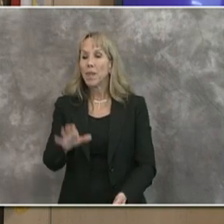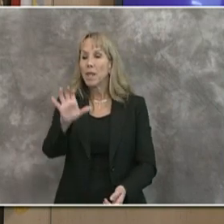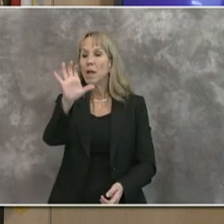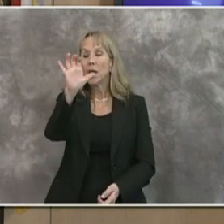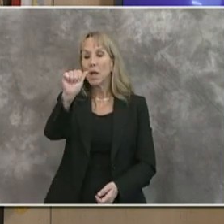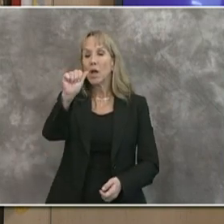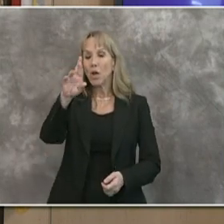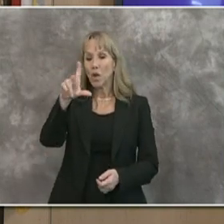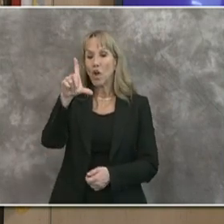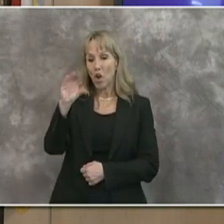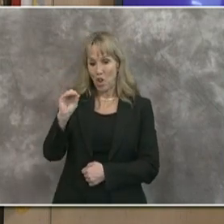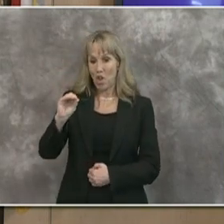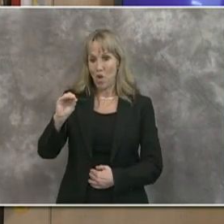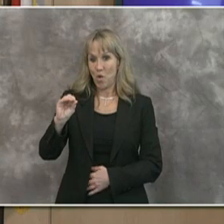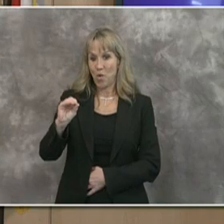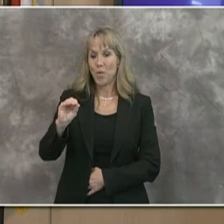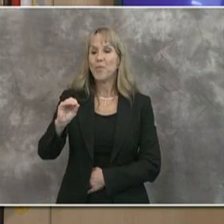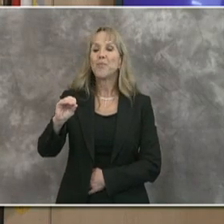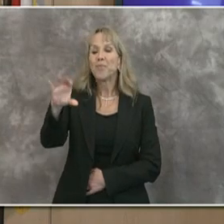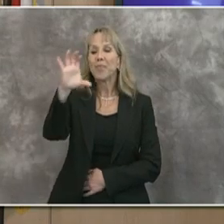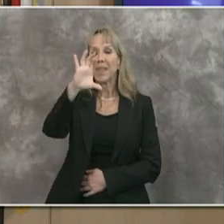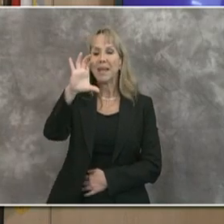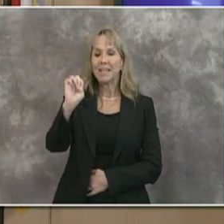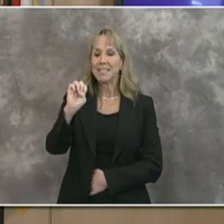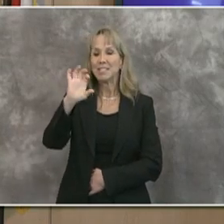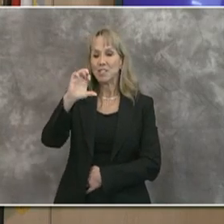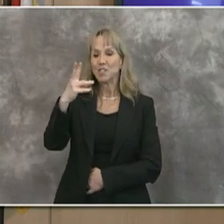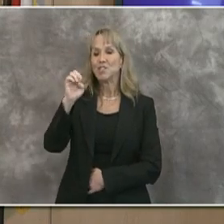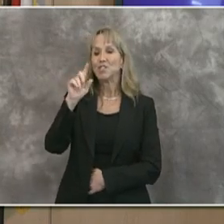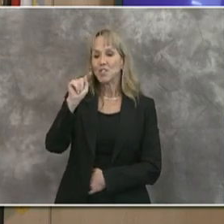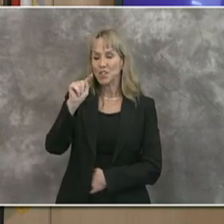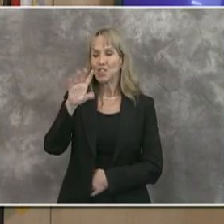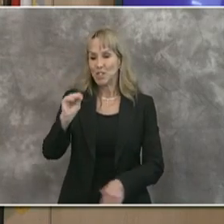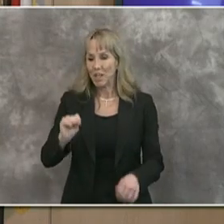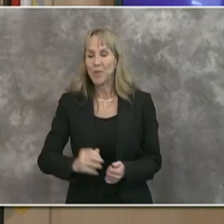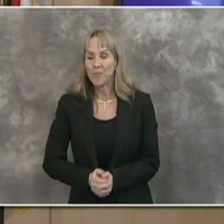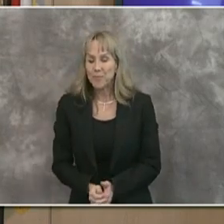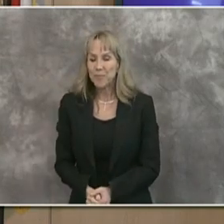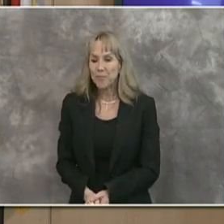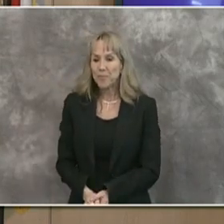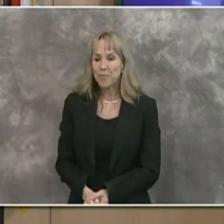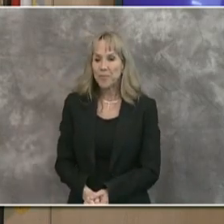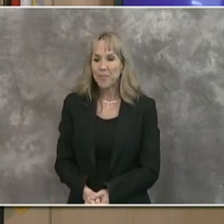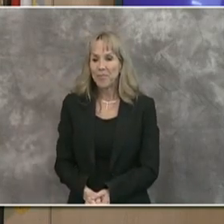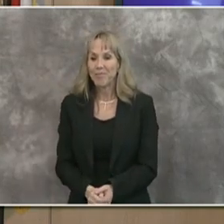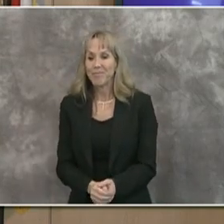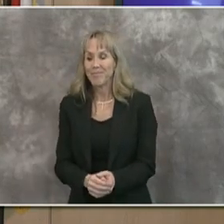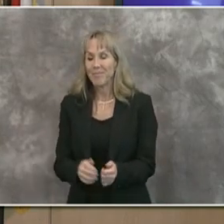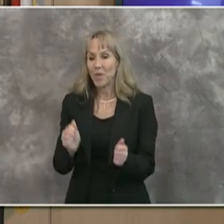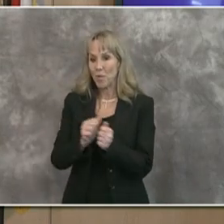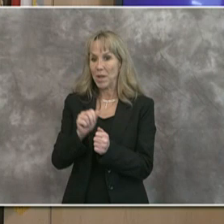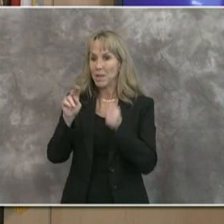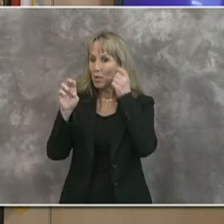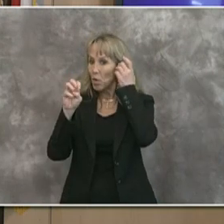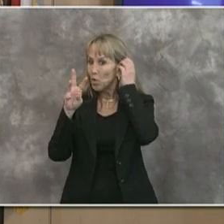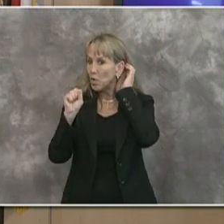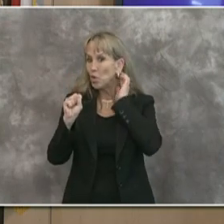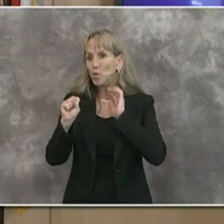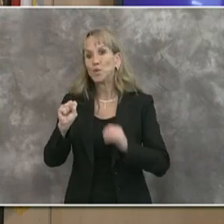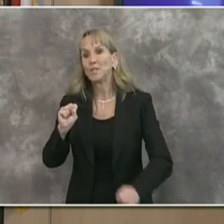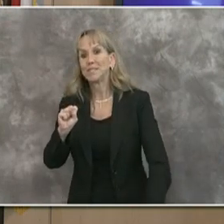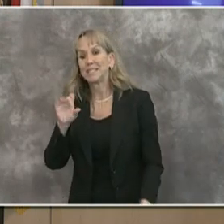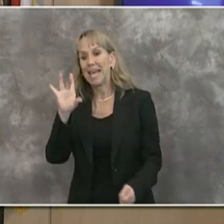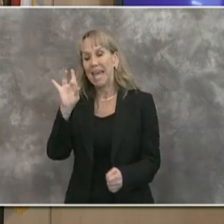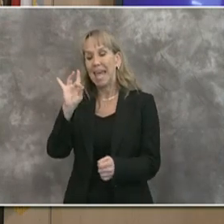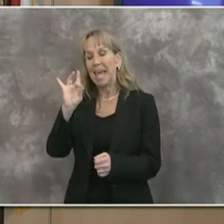Carlo Cicchetto with News 8. Please state your question. Hi. Thanks for taking the